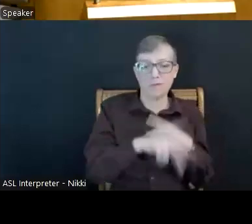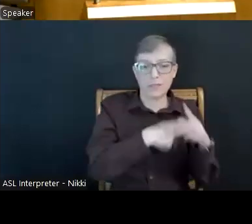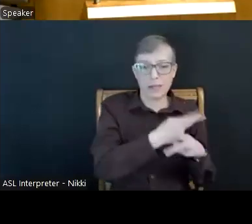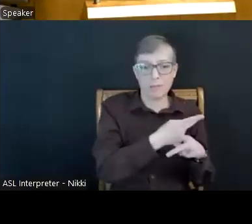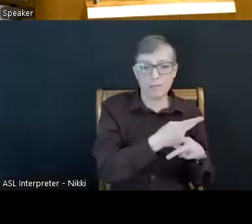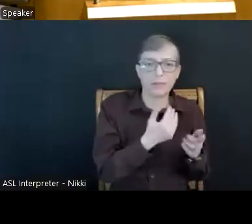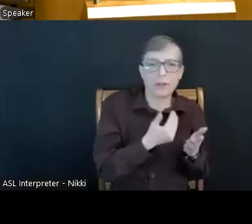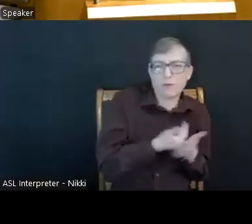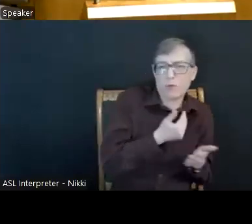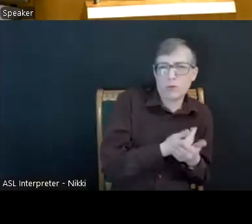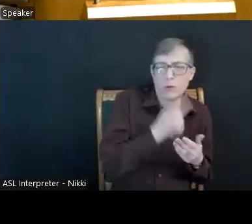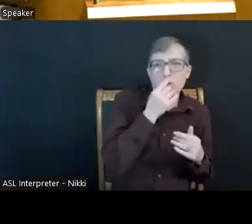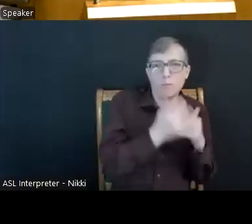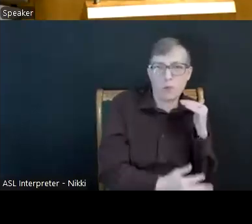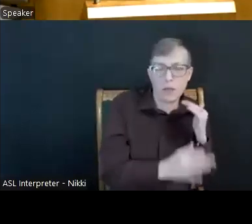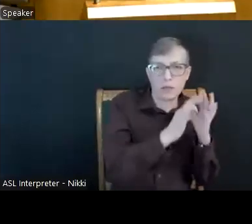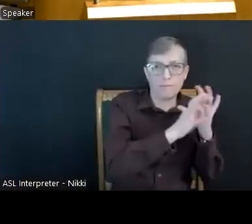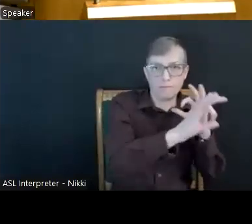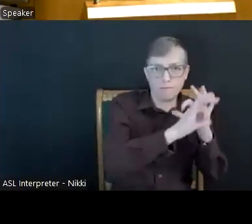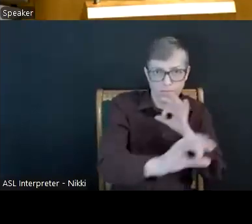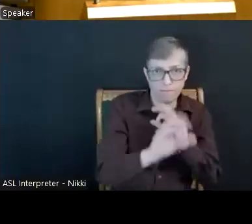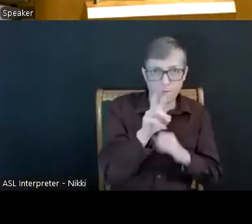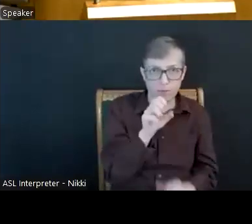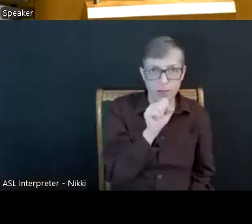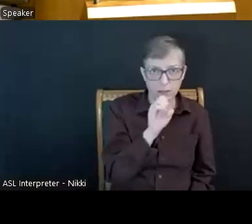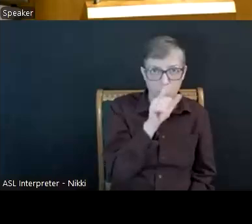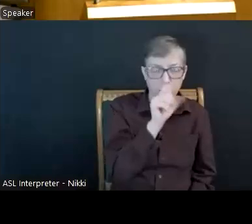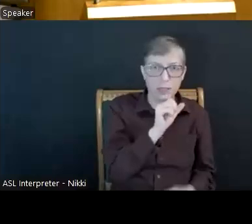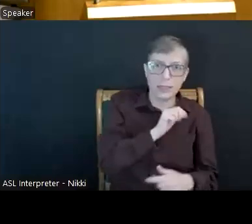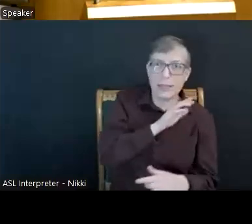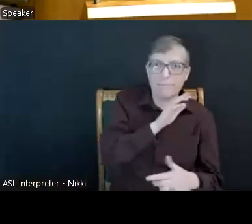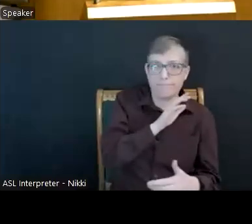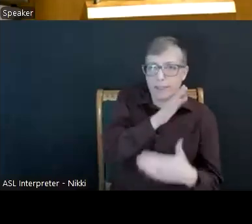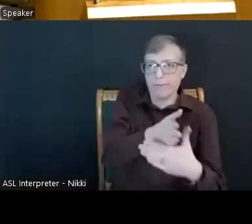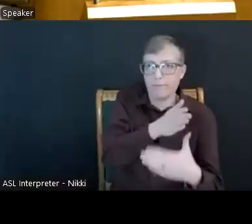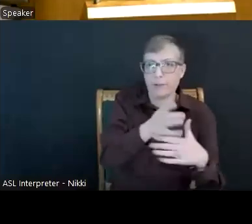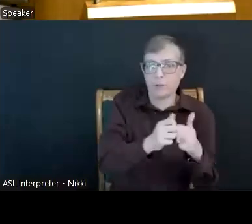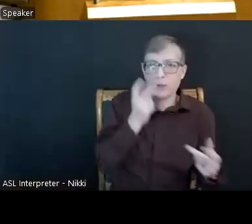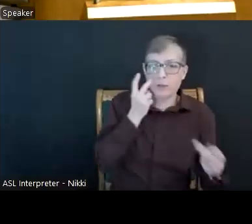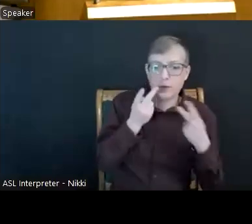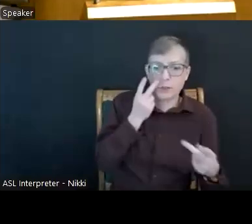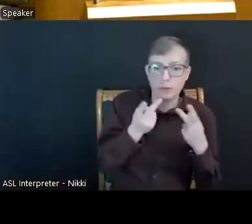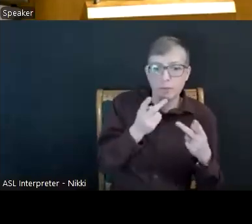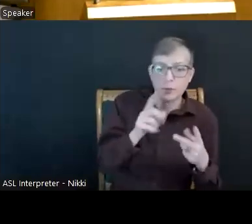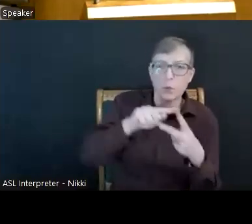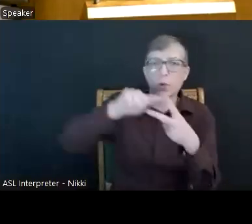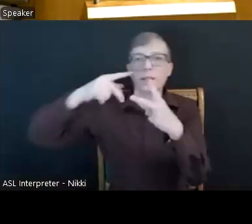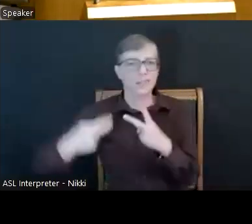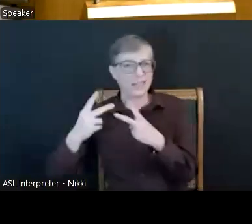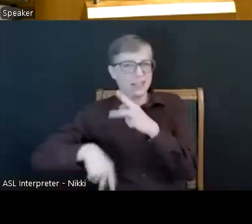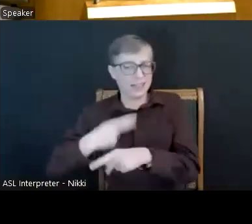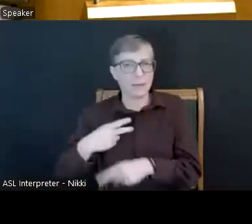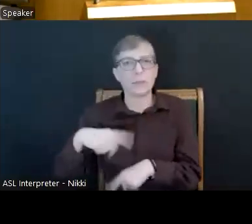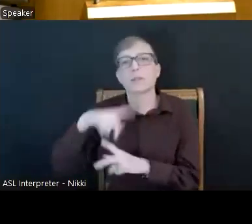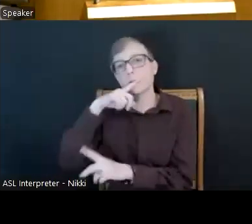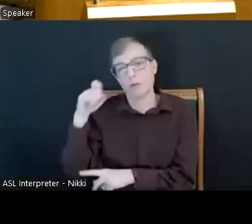and this interferes with vision, or the so-called dry AMD that involves essentially atrophy of